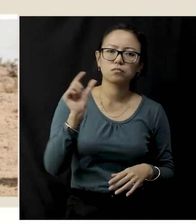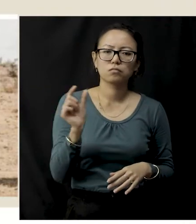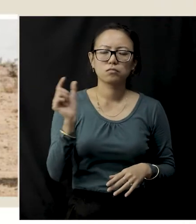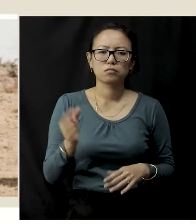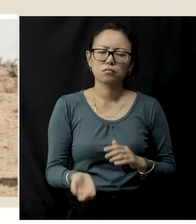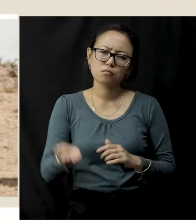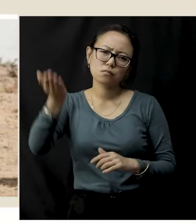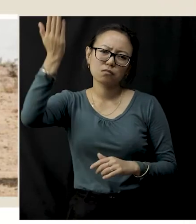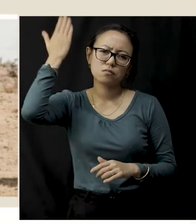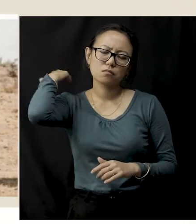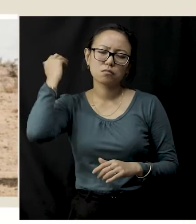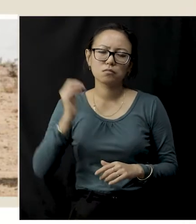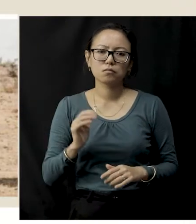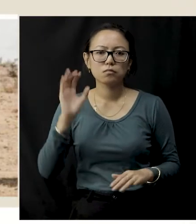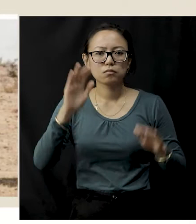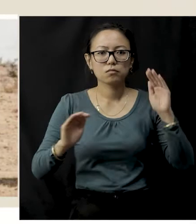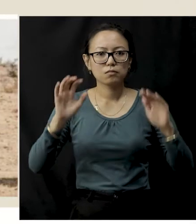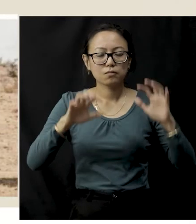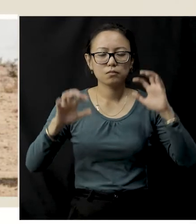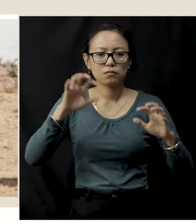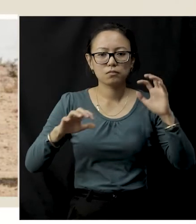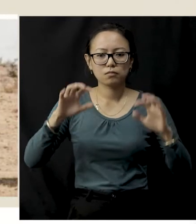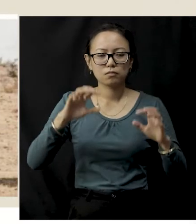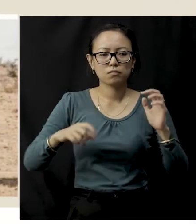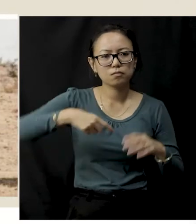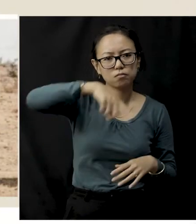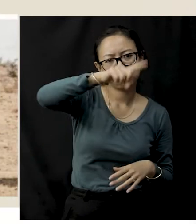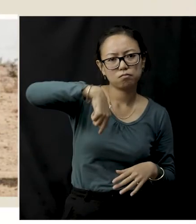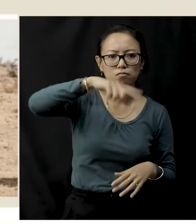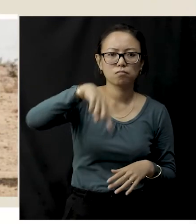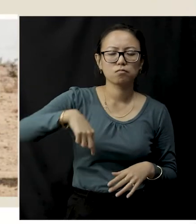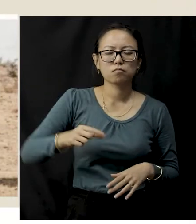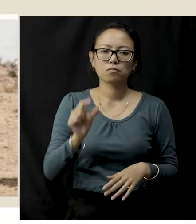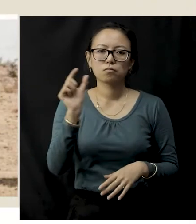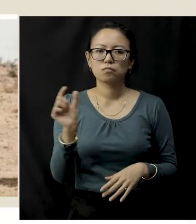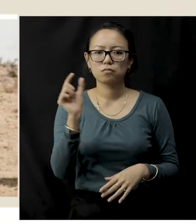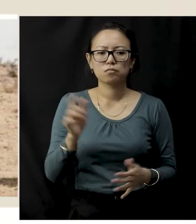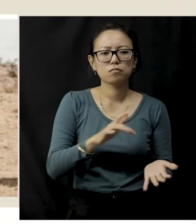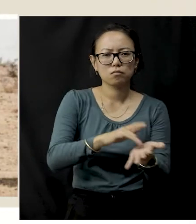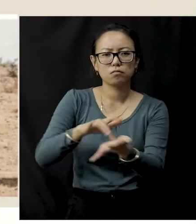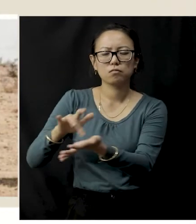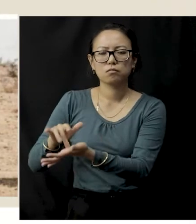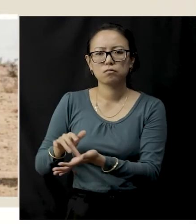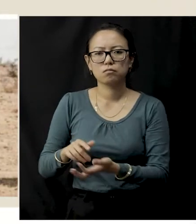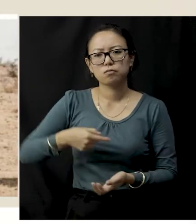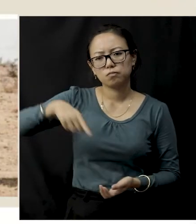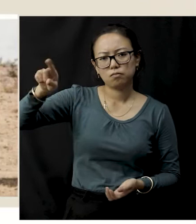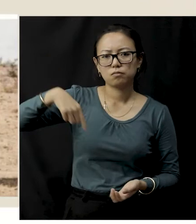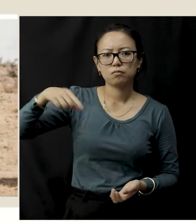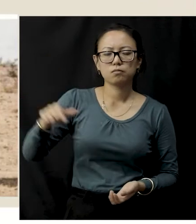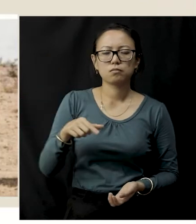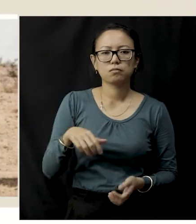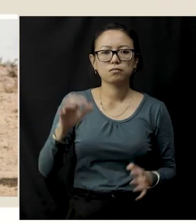time, the animals were used for transportation, okay? That is, to go from one place to another,